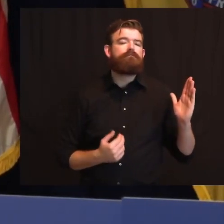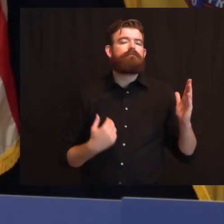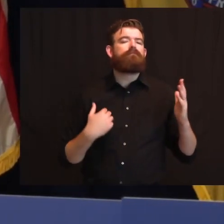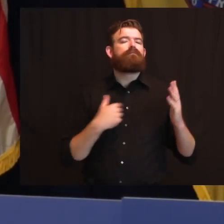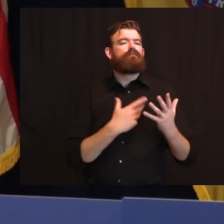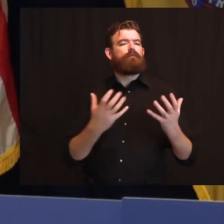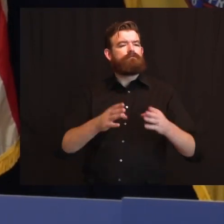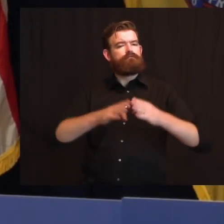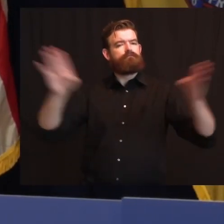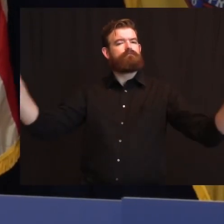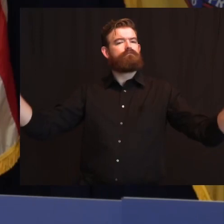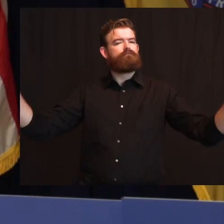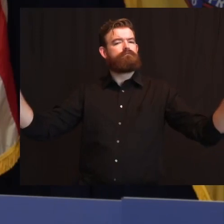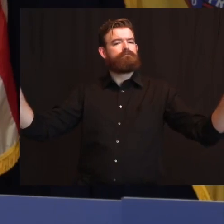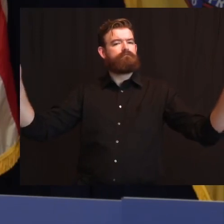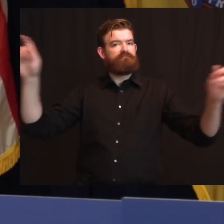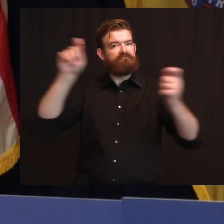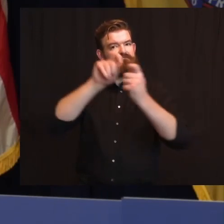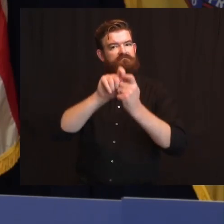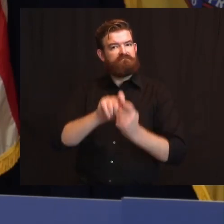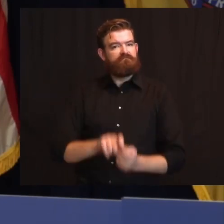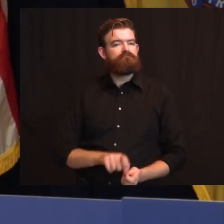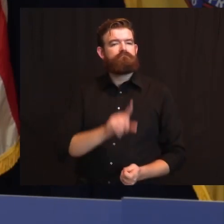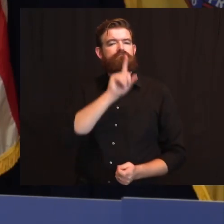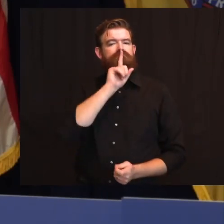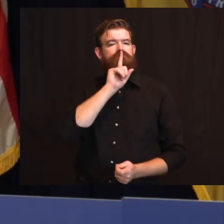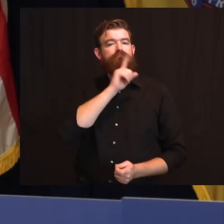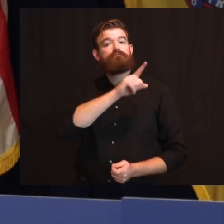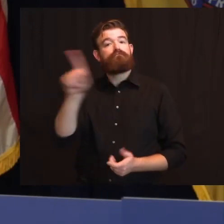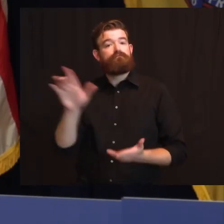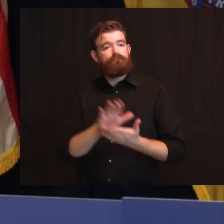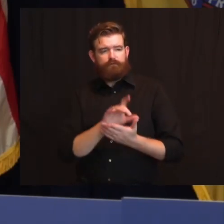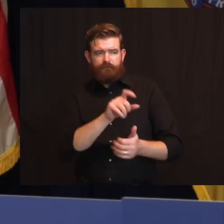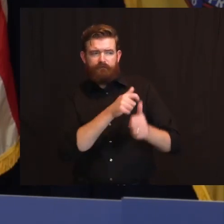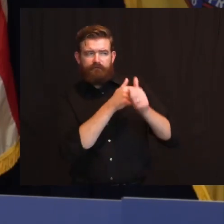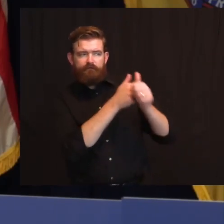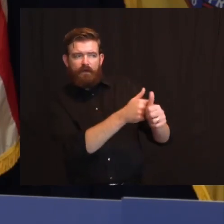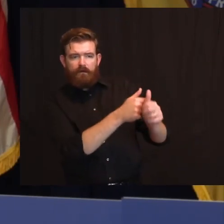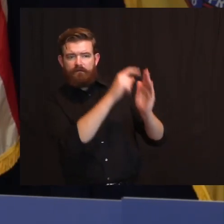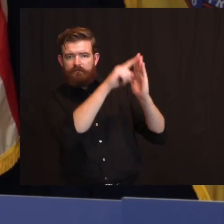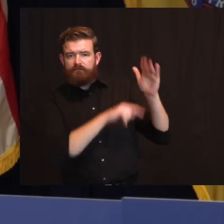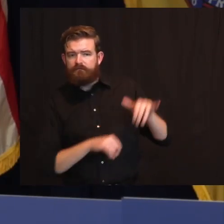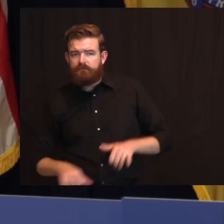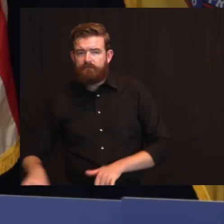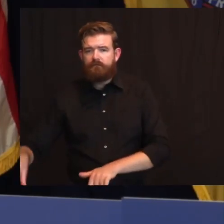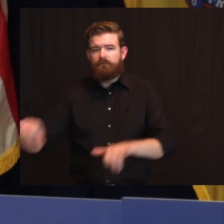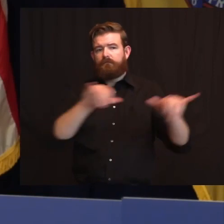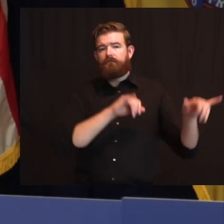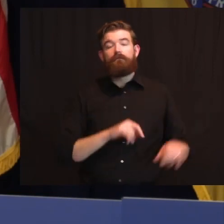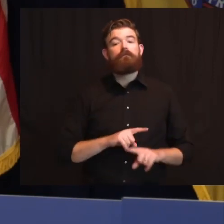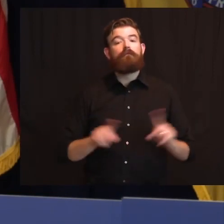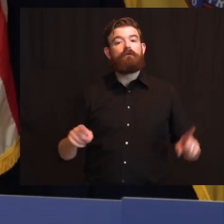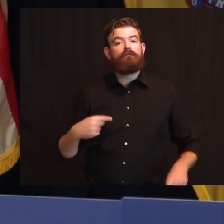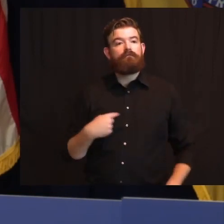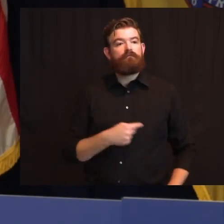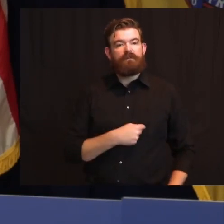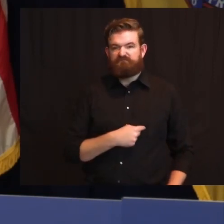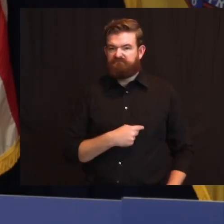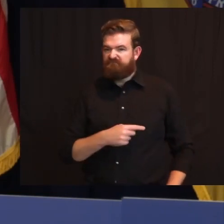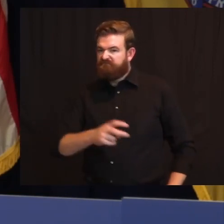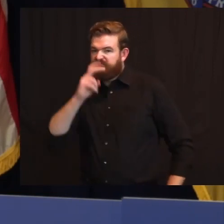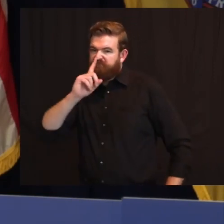schools are acting more or less the same all throughout, but not so prescriptive that a small elementary